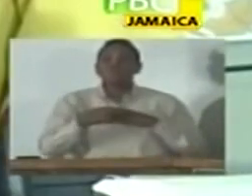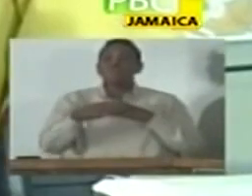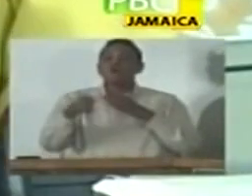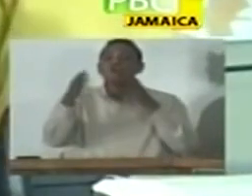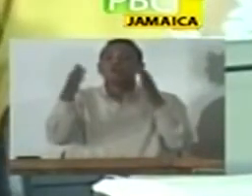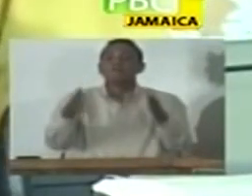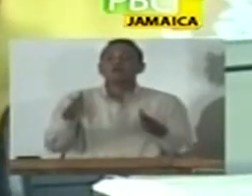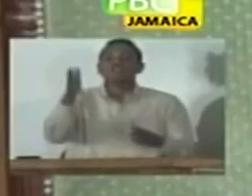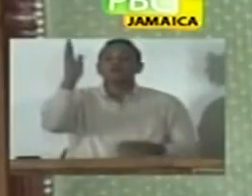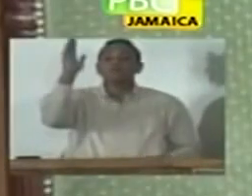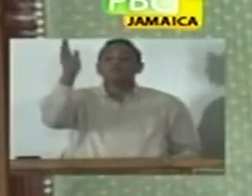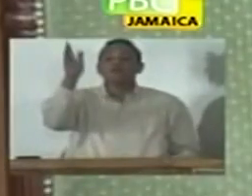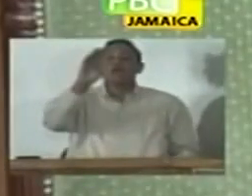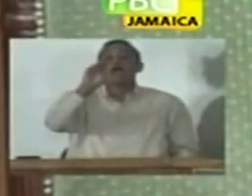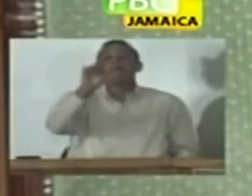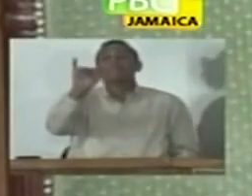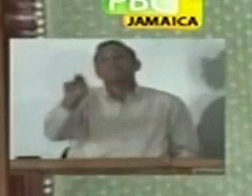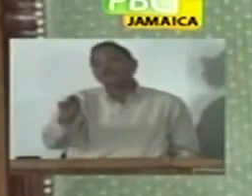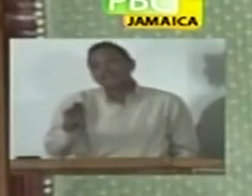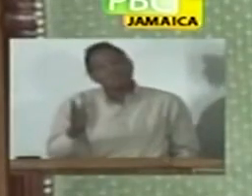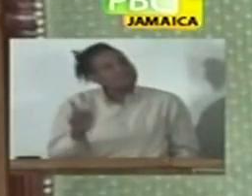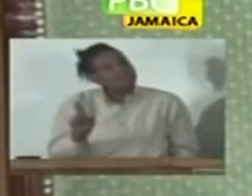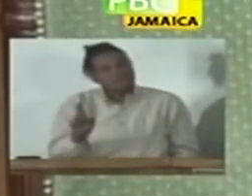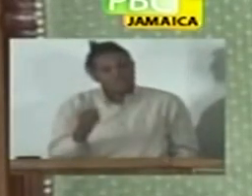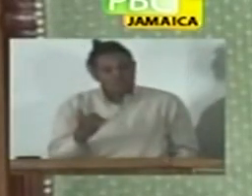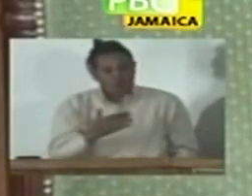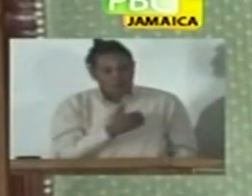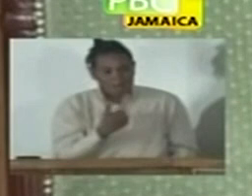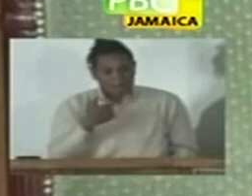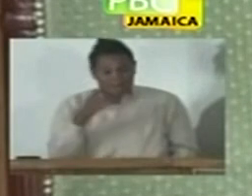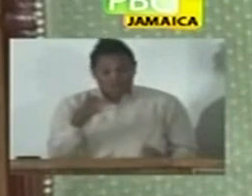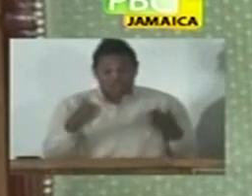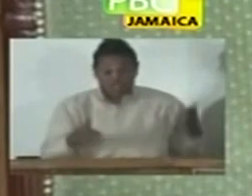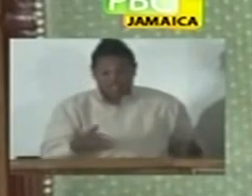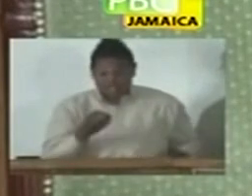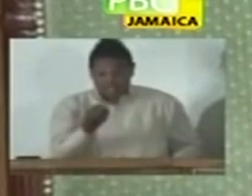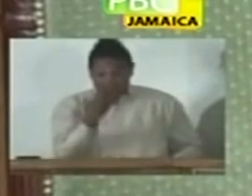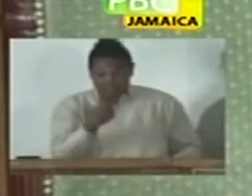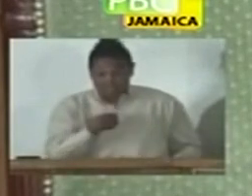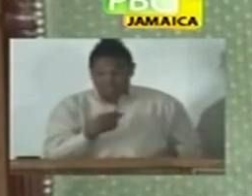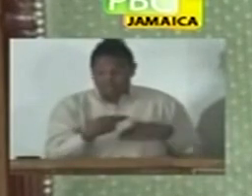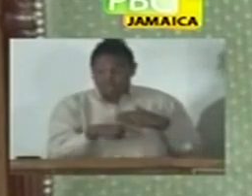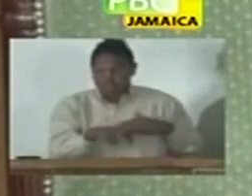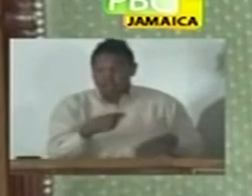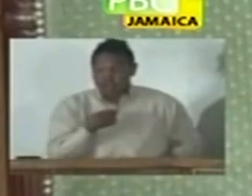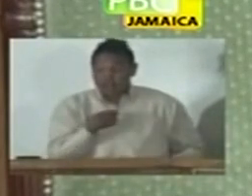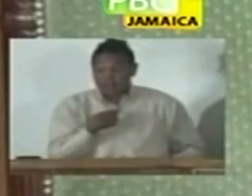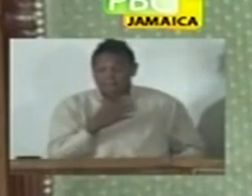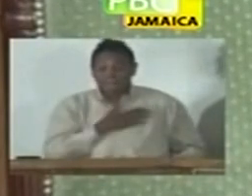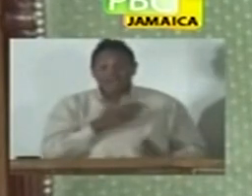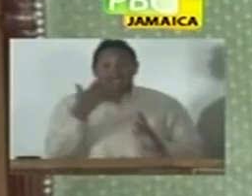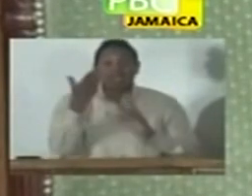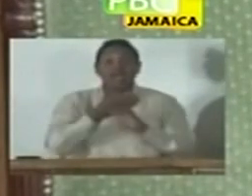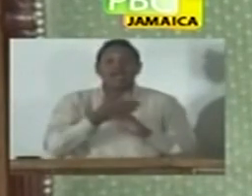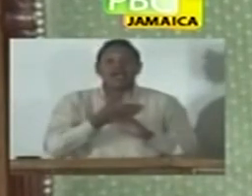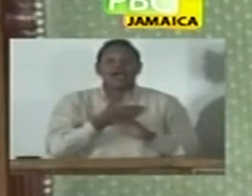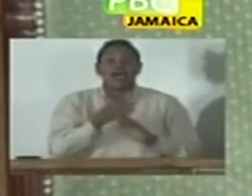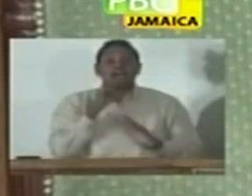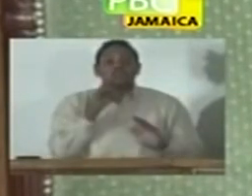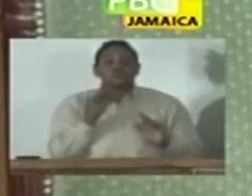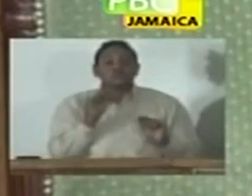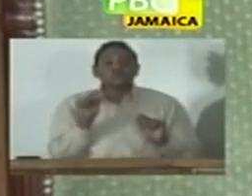person's presentation as Brain. Now a member on your side has referred to my intervention as